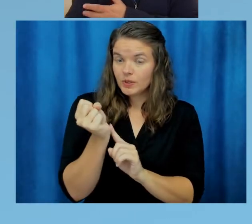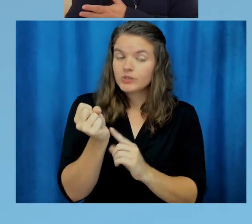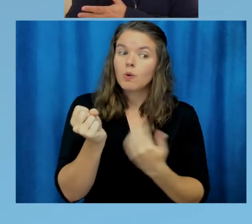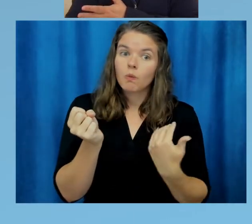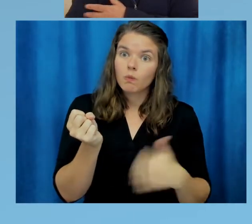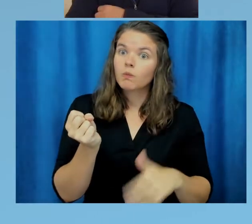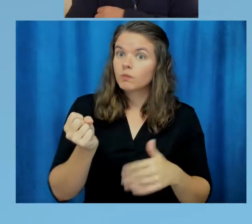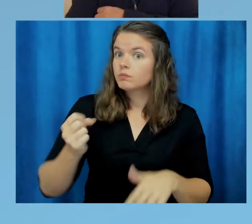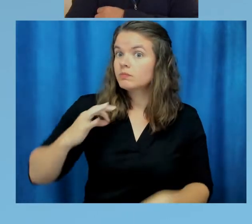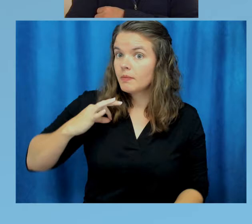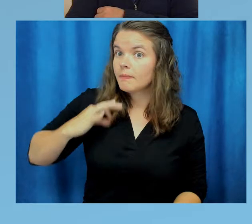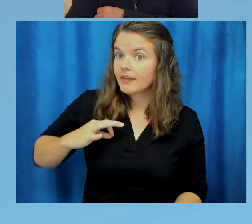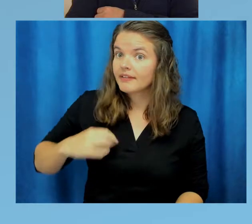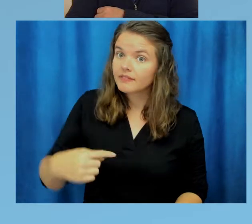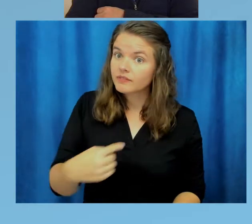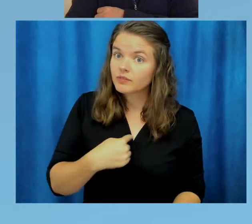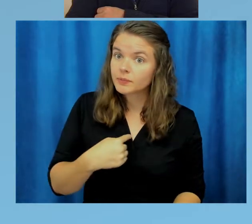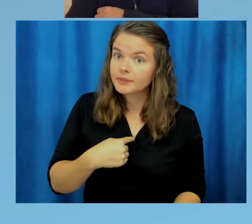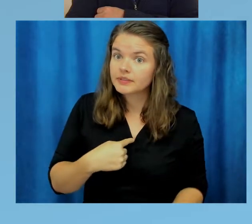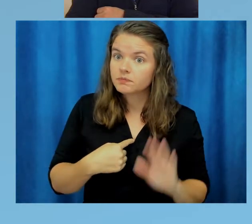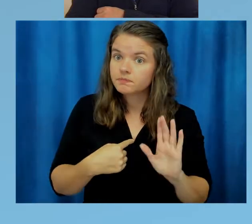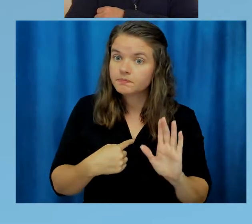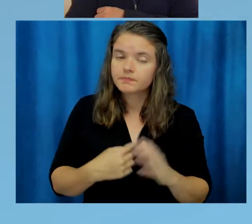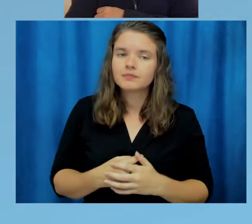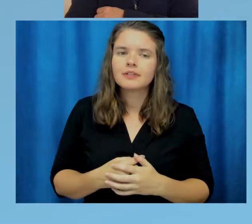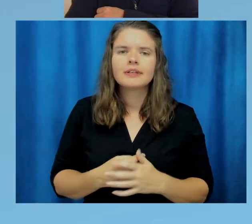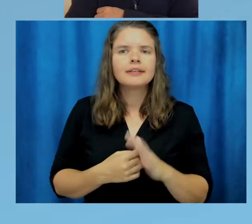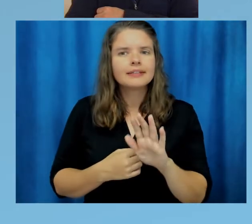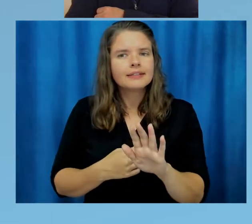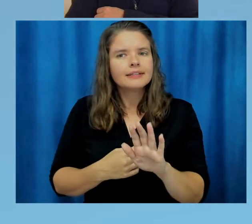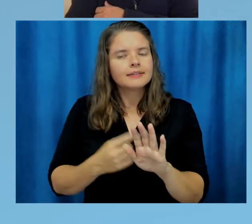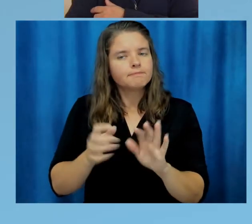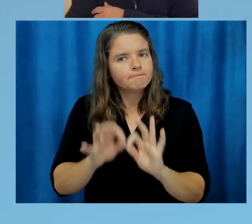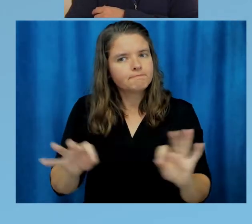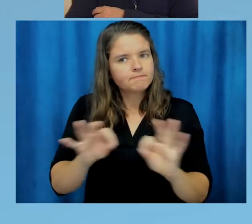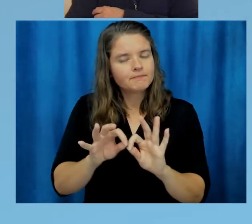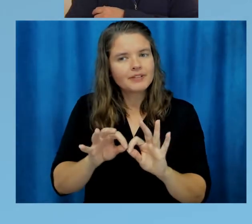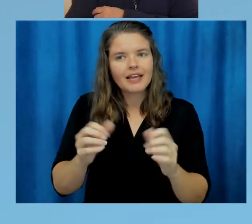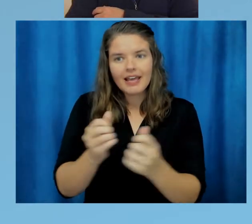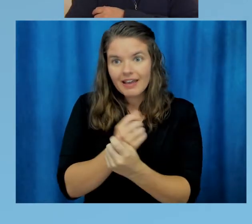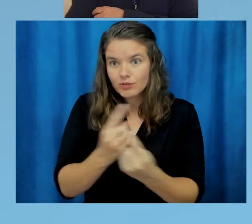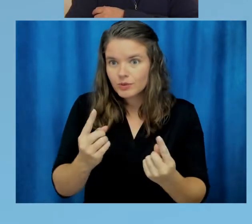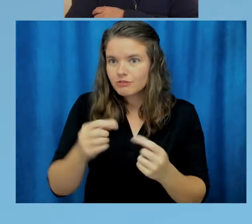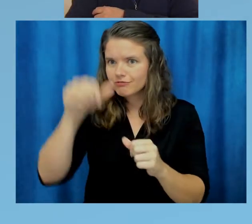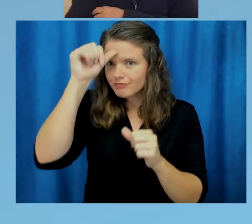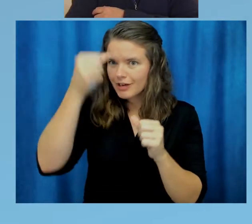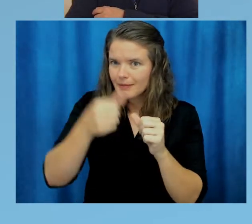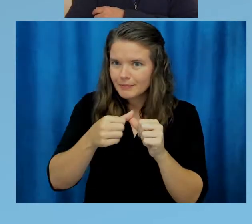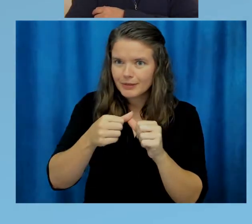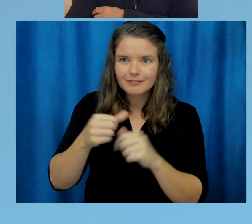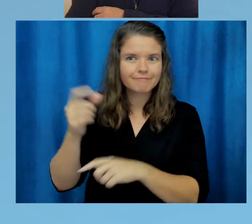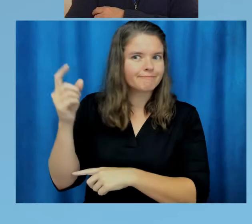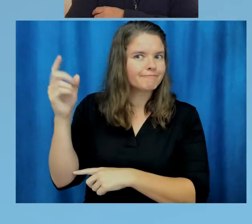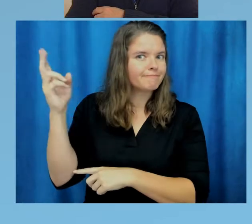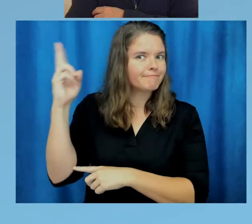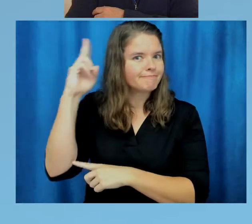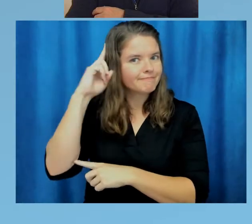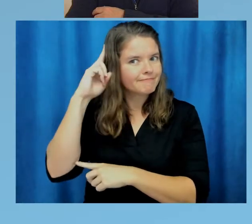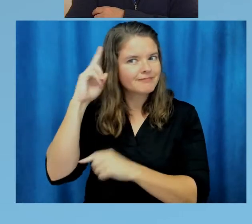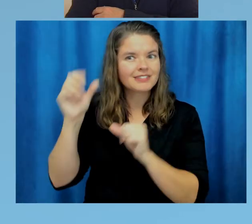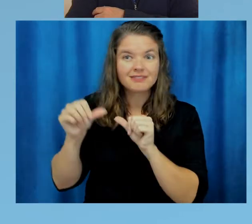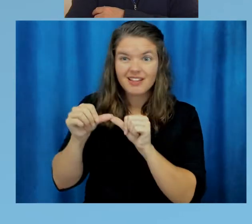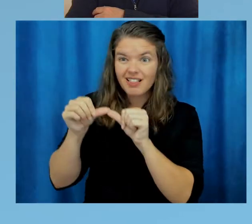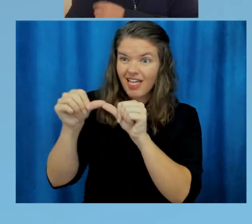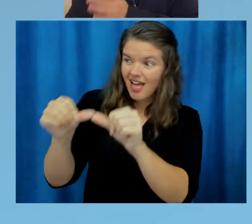case, I found a lot of benefits to having it. But I think it's important that everyone remember mileage